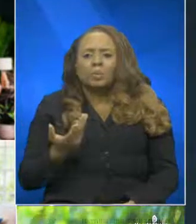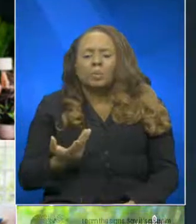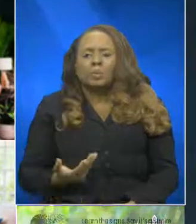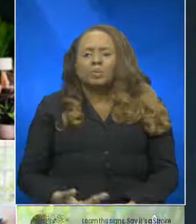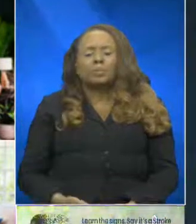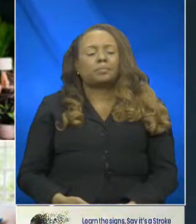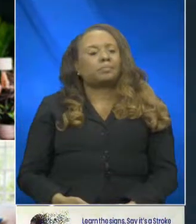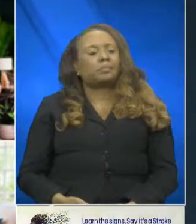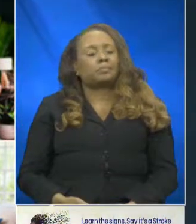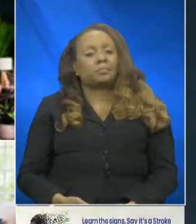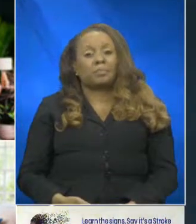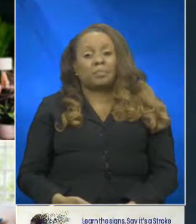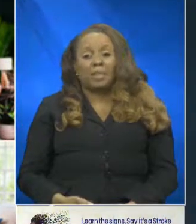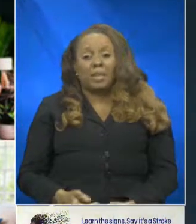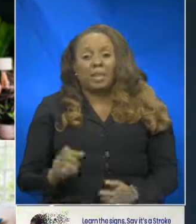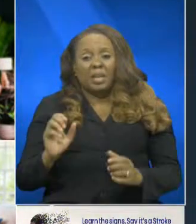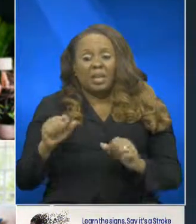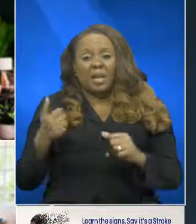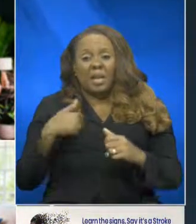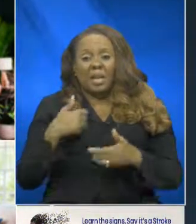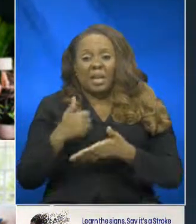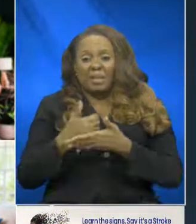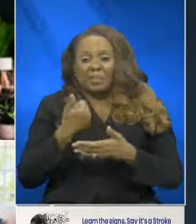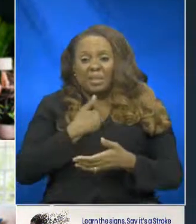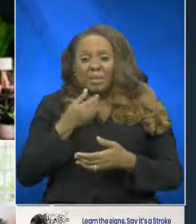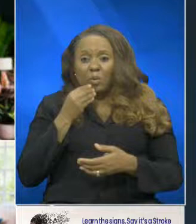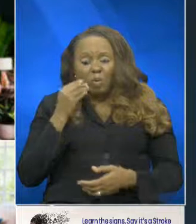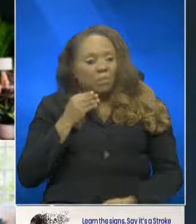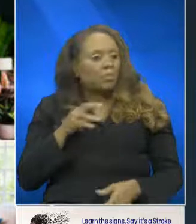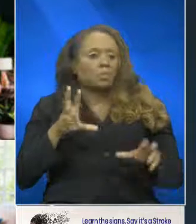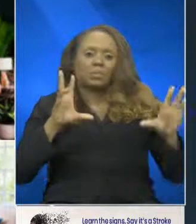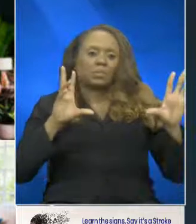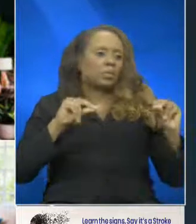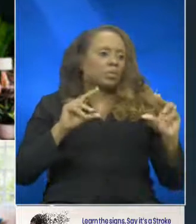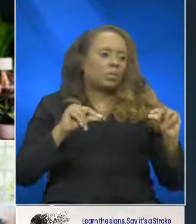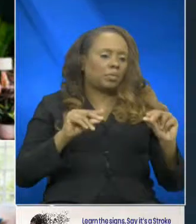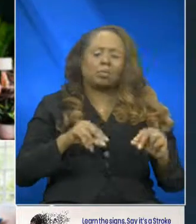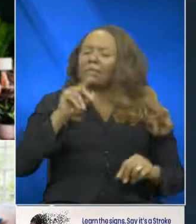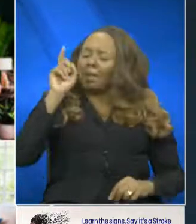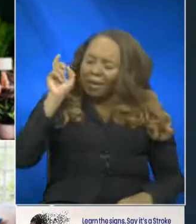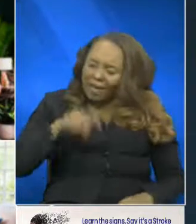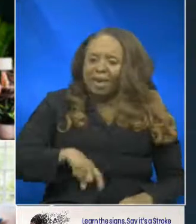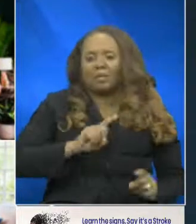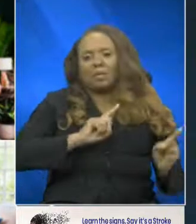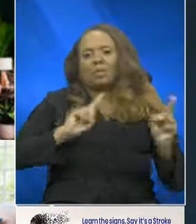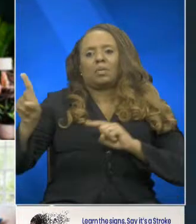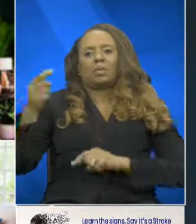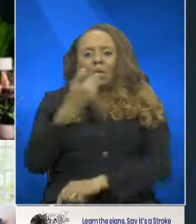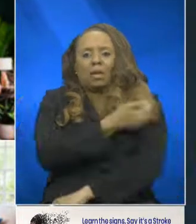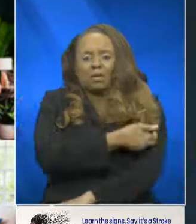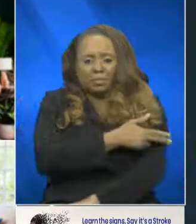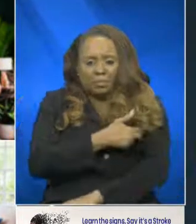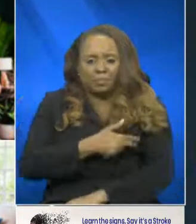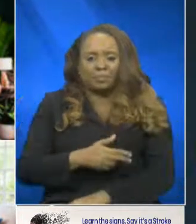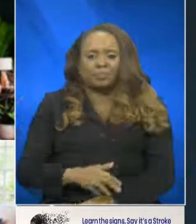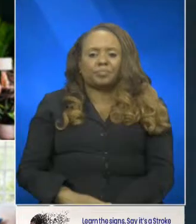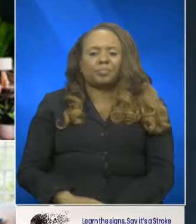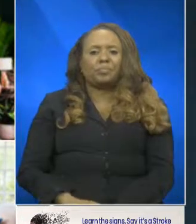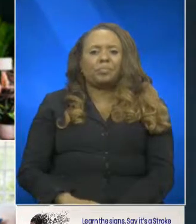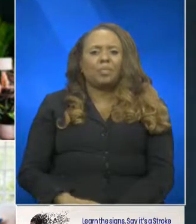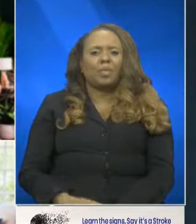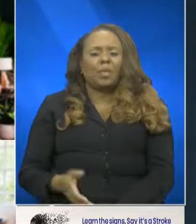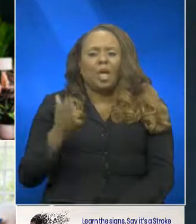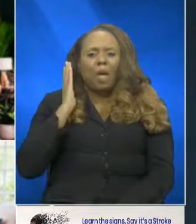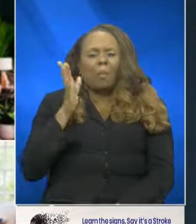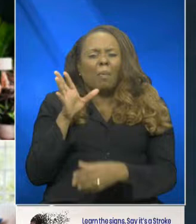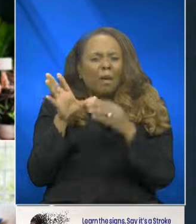Unfortunately, no. Find your way to the hospital. I can't make it any plainer than that. I will add one other slight thing to that